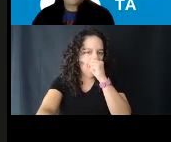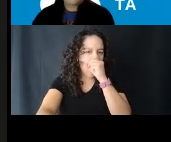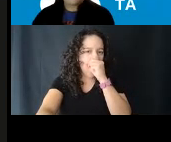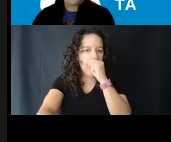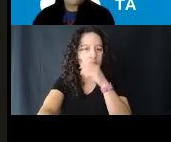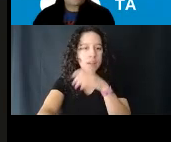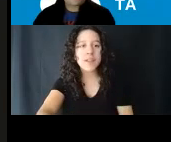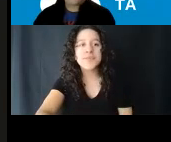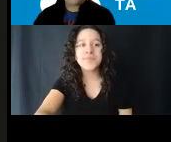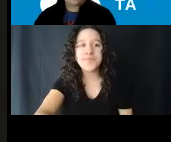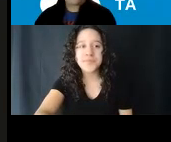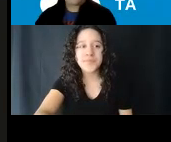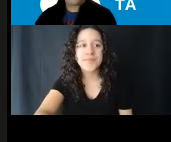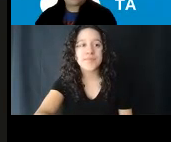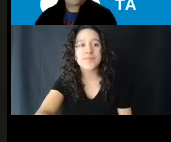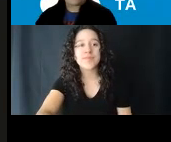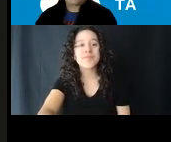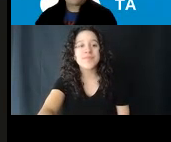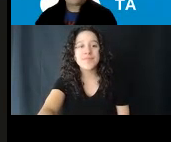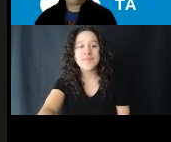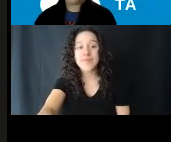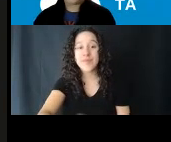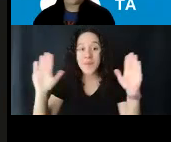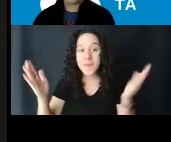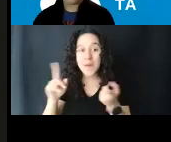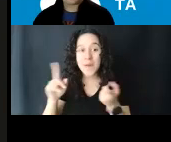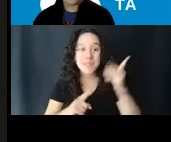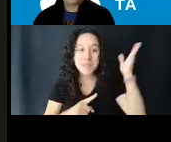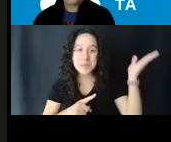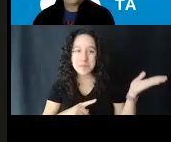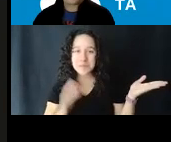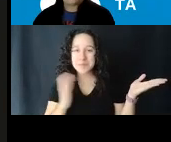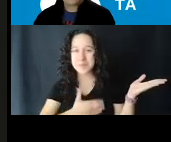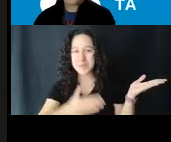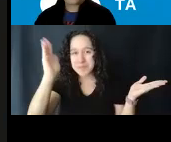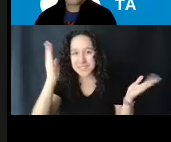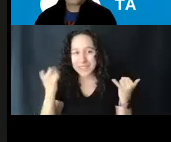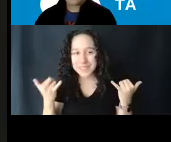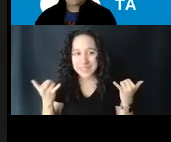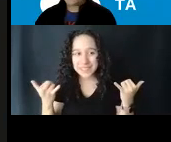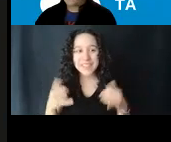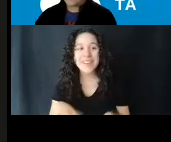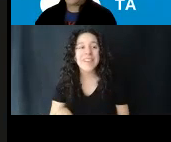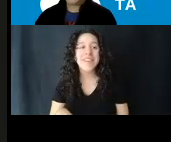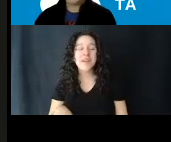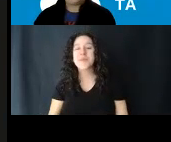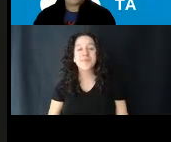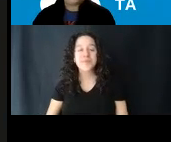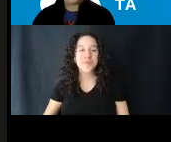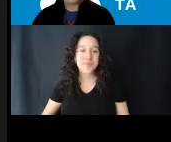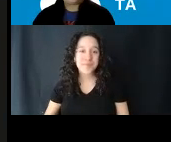Well, welcome everyone to Aligning Funding Opportunities and Initiatives in California Community Schools Learning